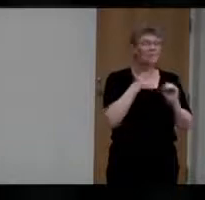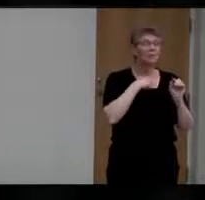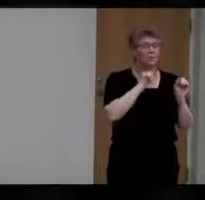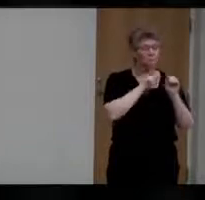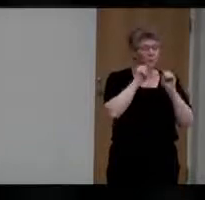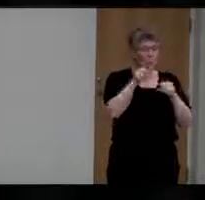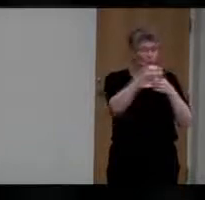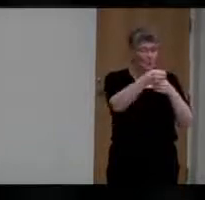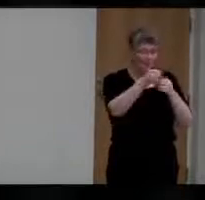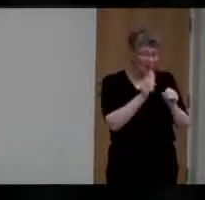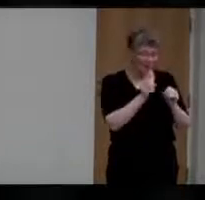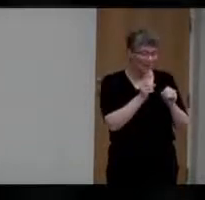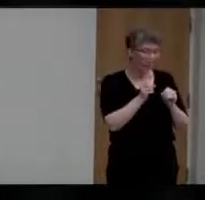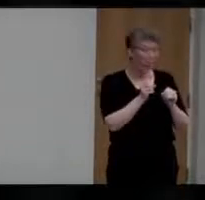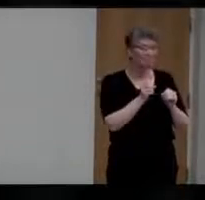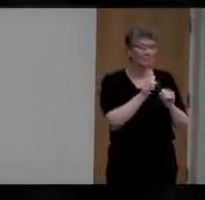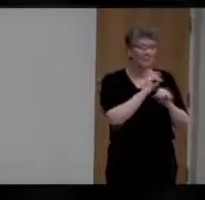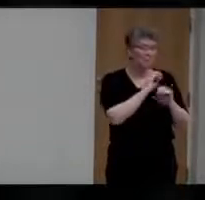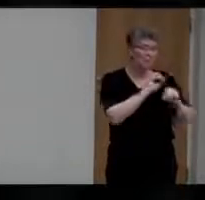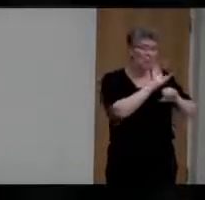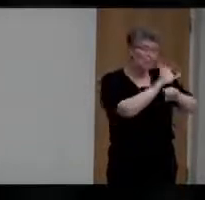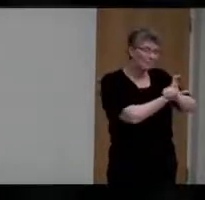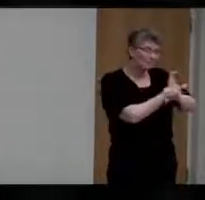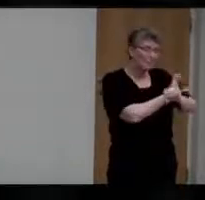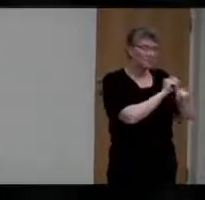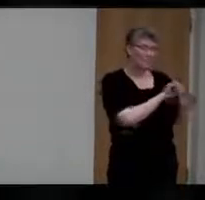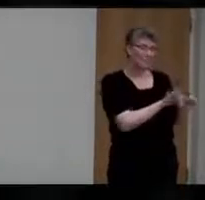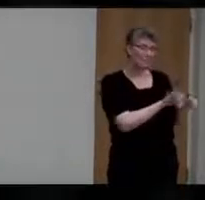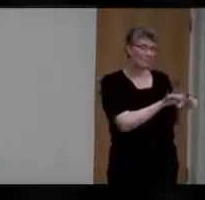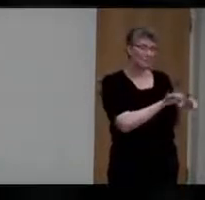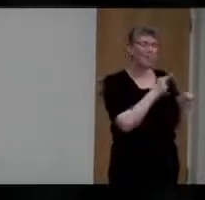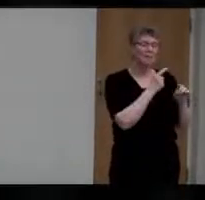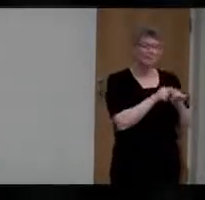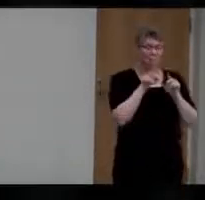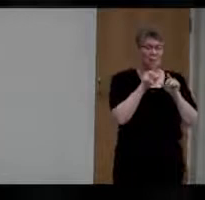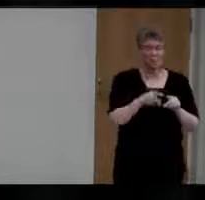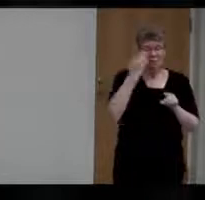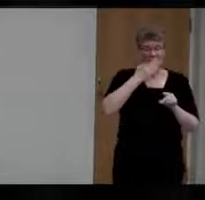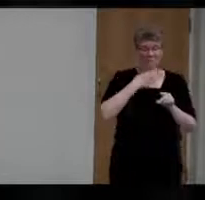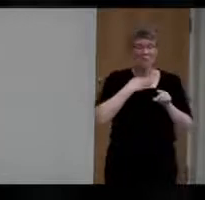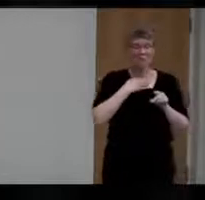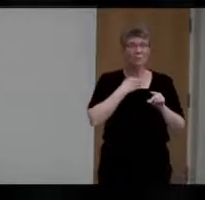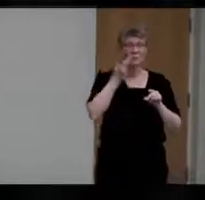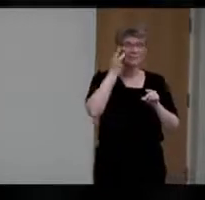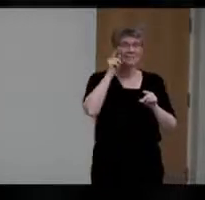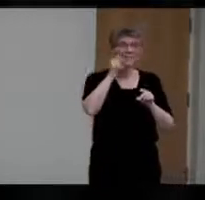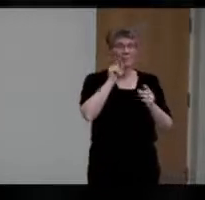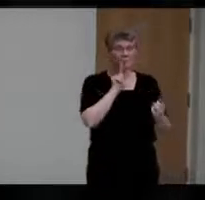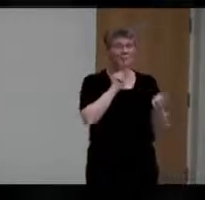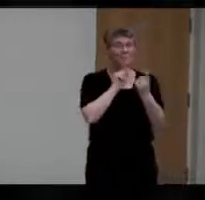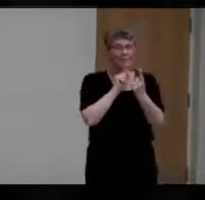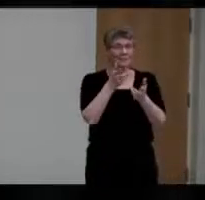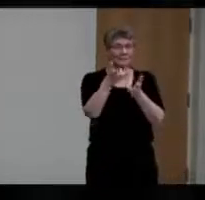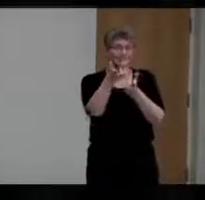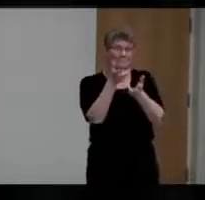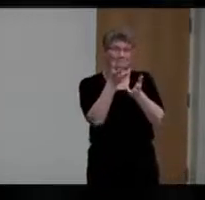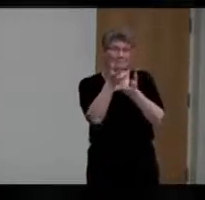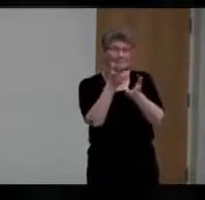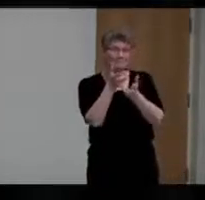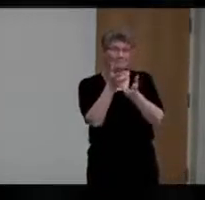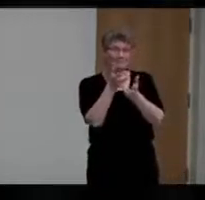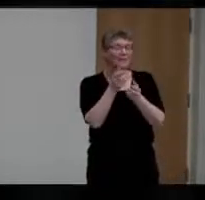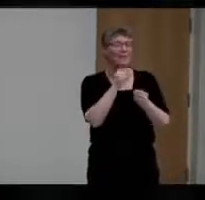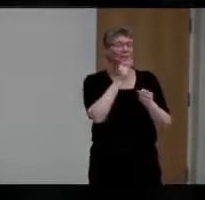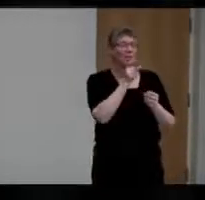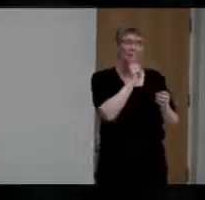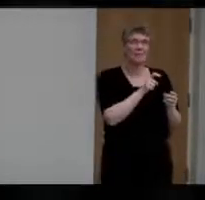they'll look at you instead of the screen, right? And you won't have to tell them 10 times when you were born as you go in for your